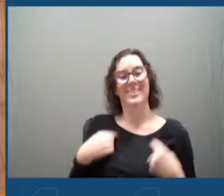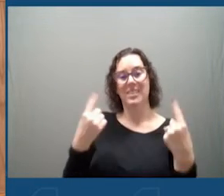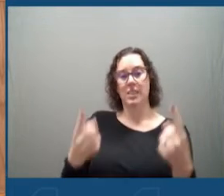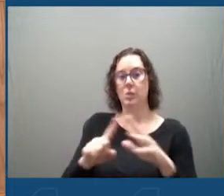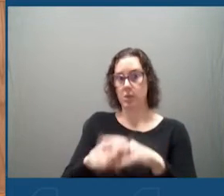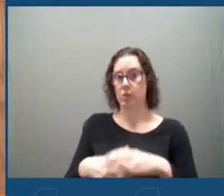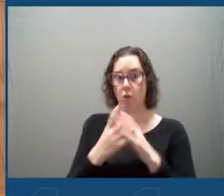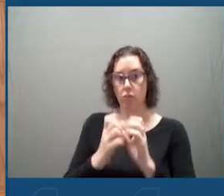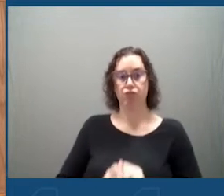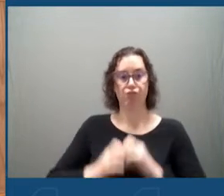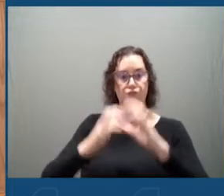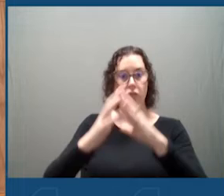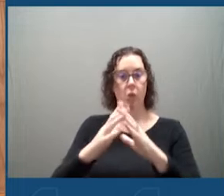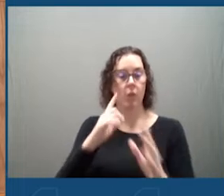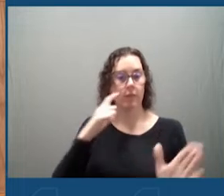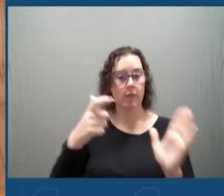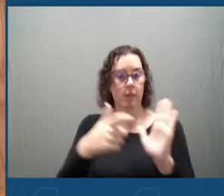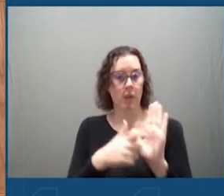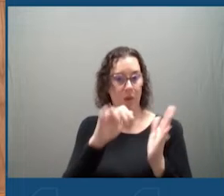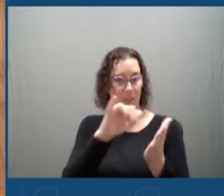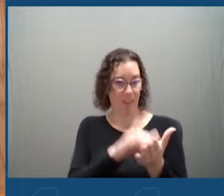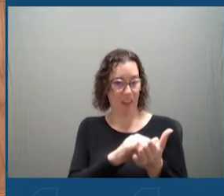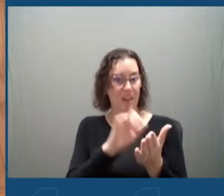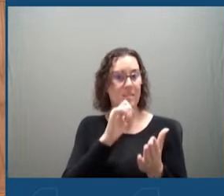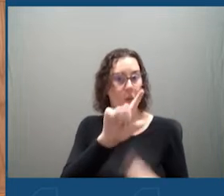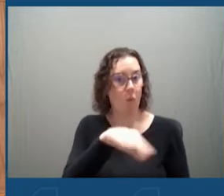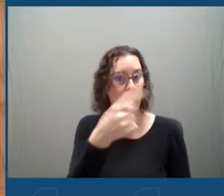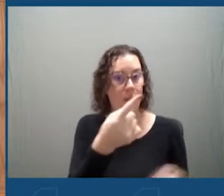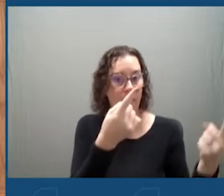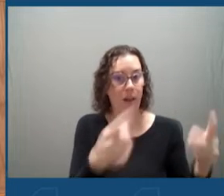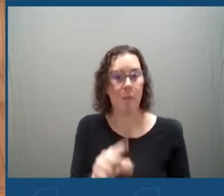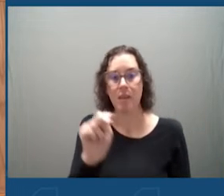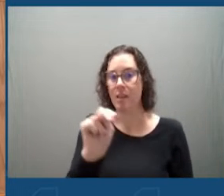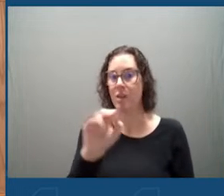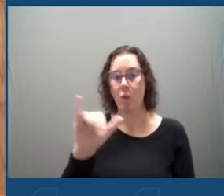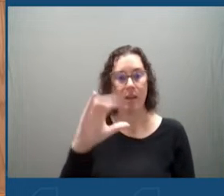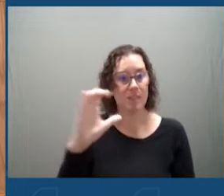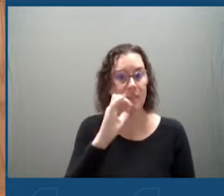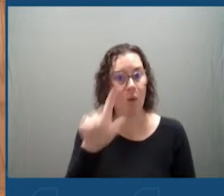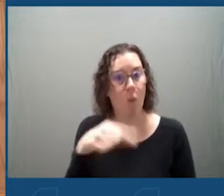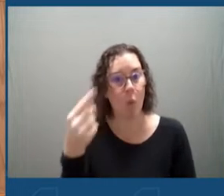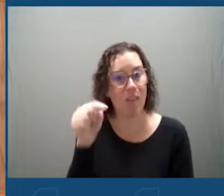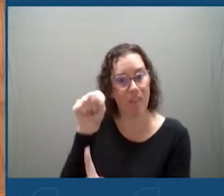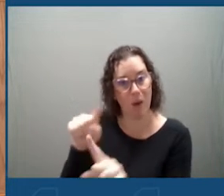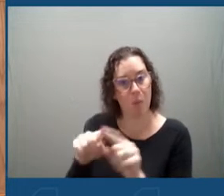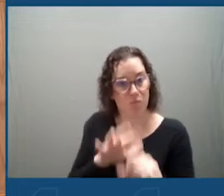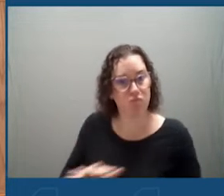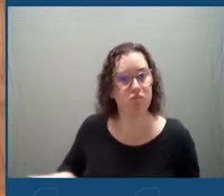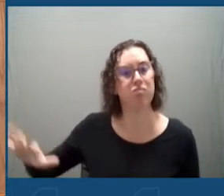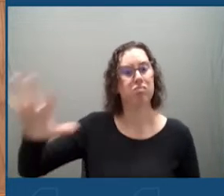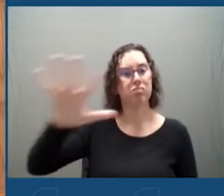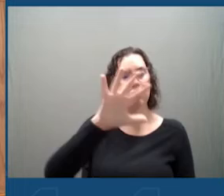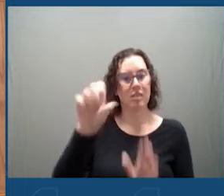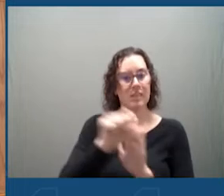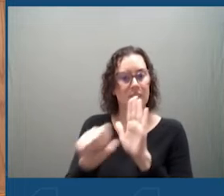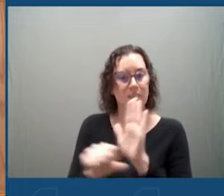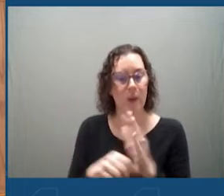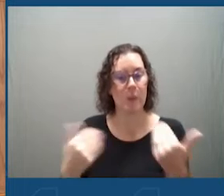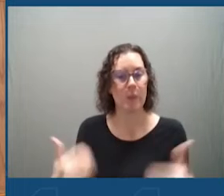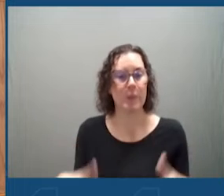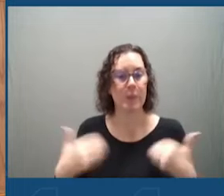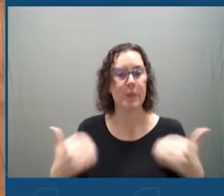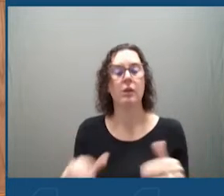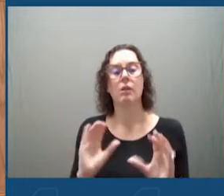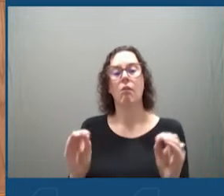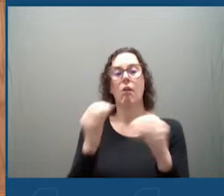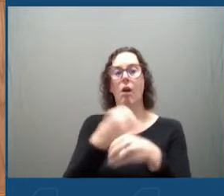seen that deed theft is not only a problem in New York City, but all across the state of New York. And our office has